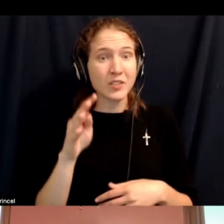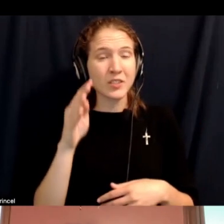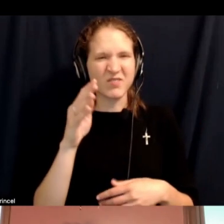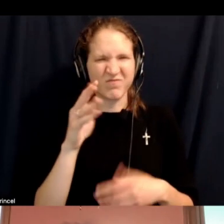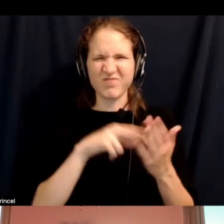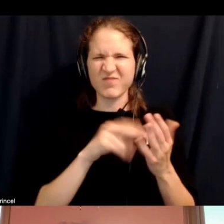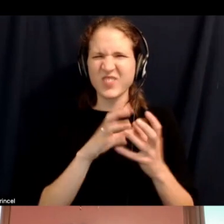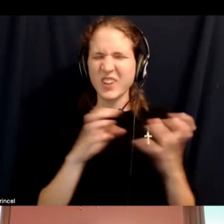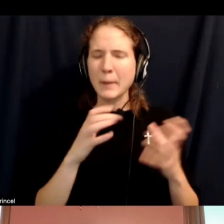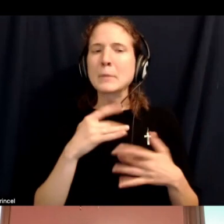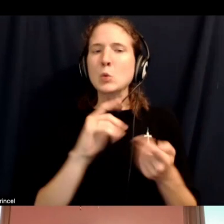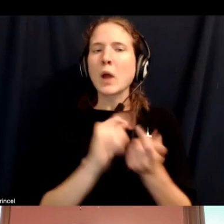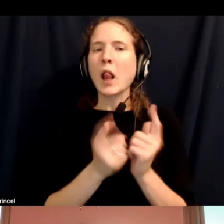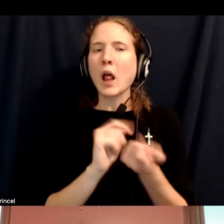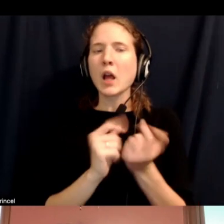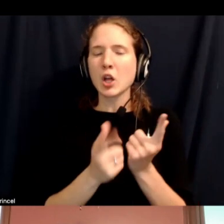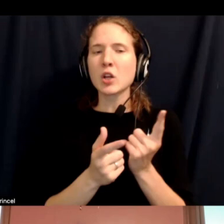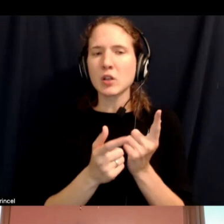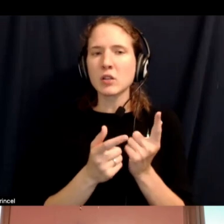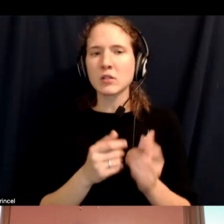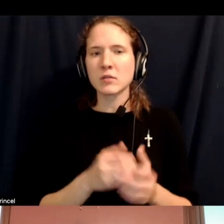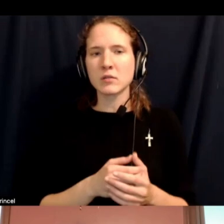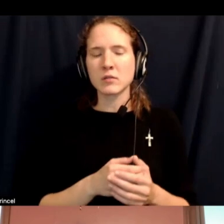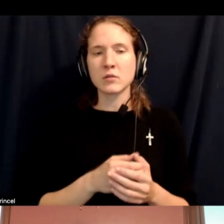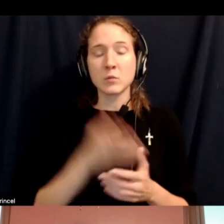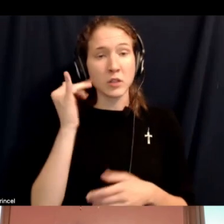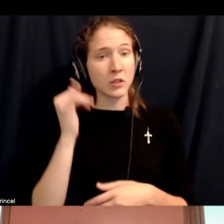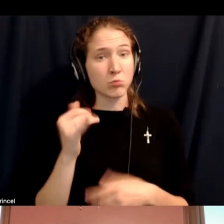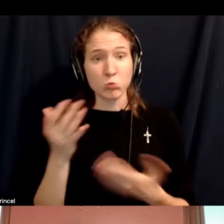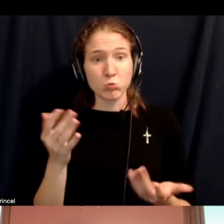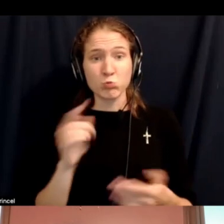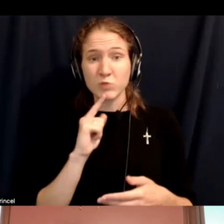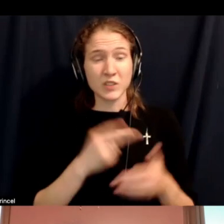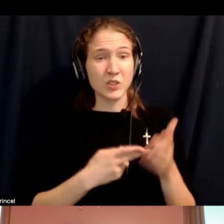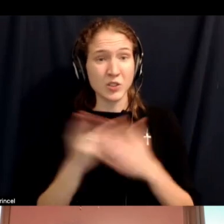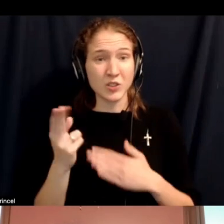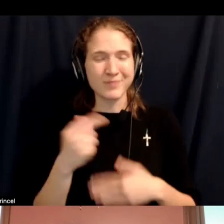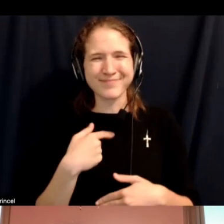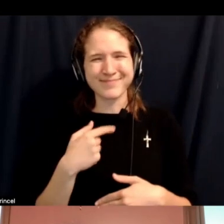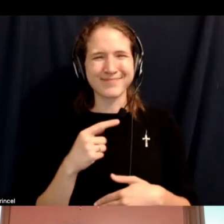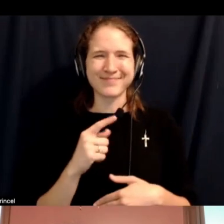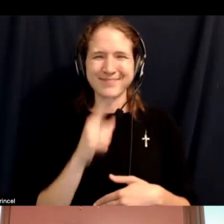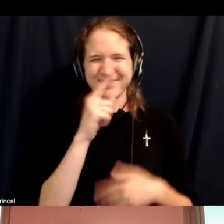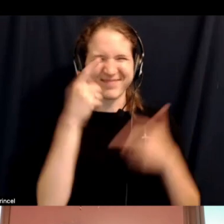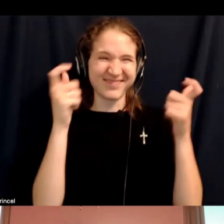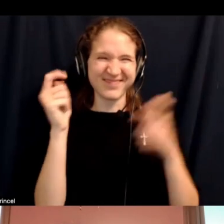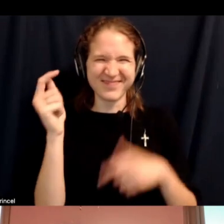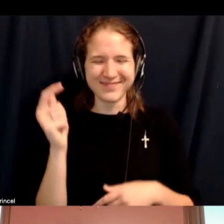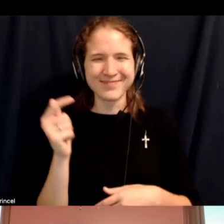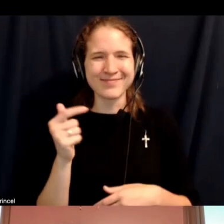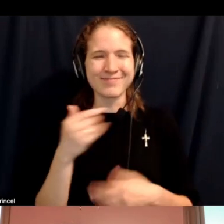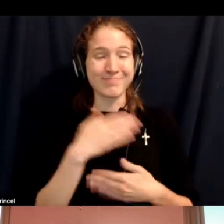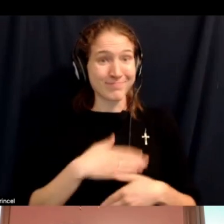because it was, I'm just going to go ahead and say it, I was pretty pretentious. And I loved carrying around books that said